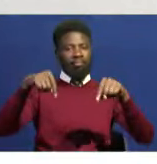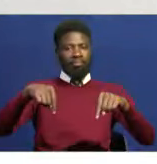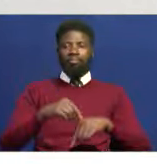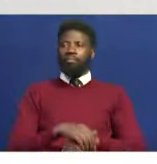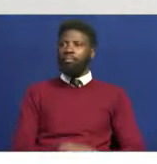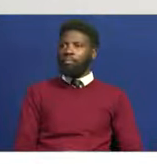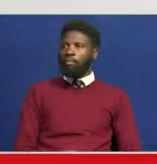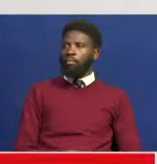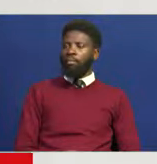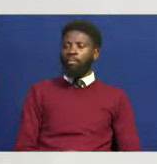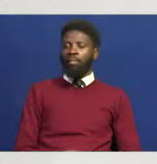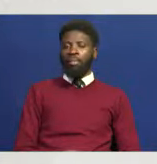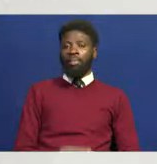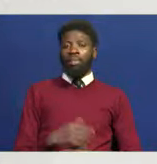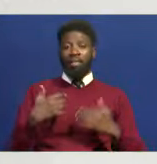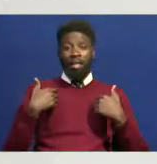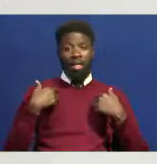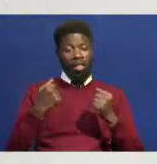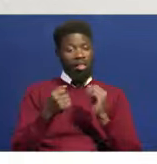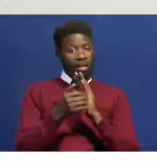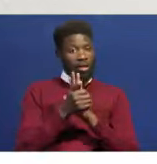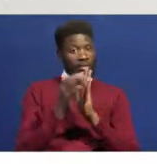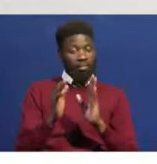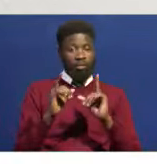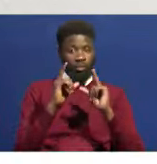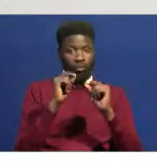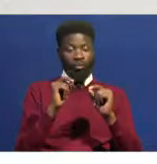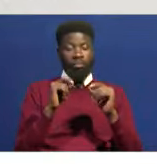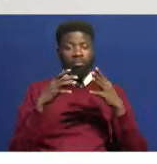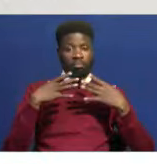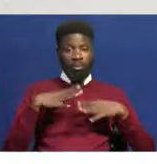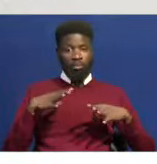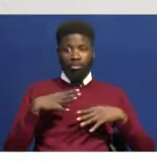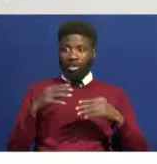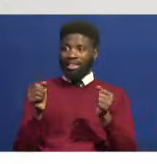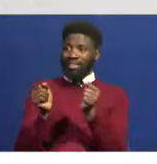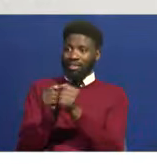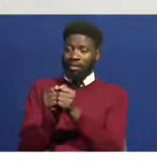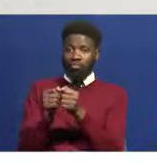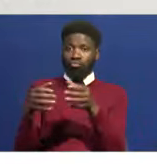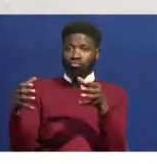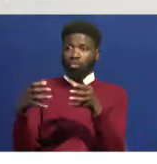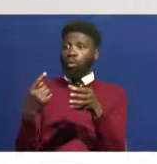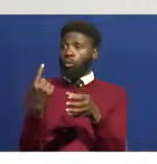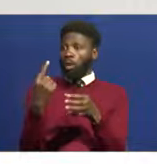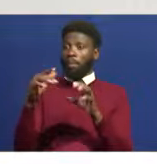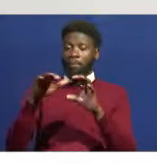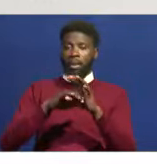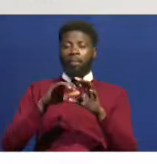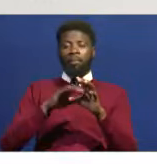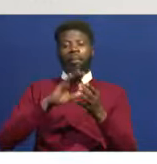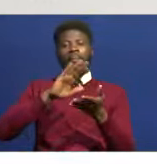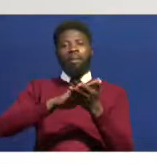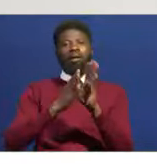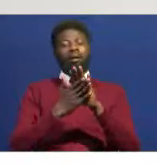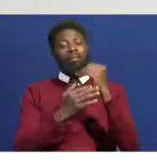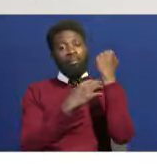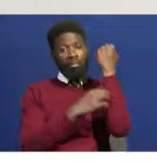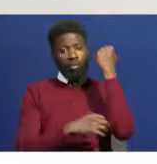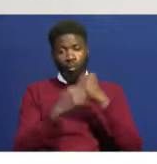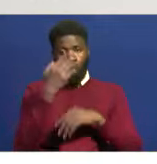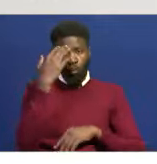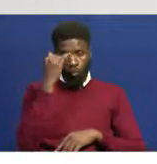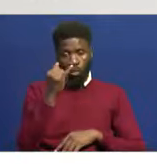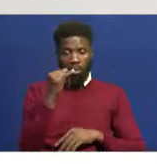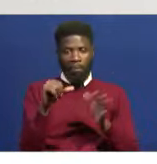Also, health experts report that 1 in 10 families in Kenya falls into poverty every year due to healthcare